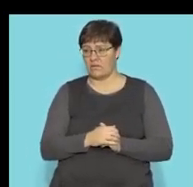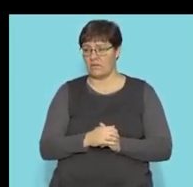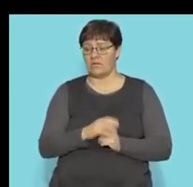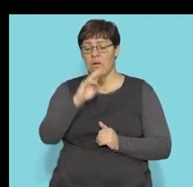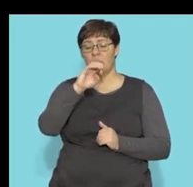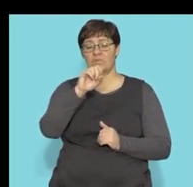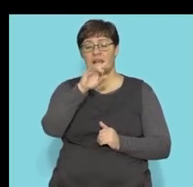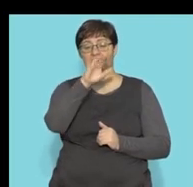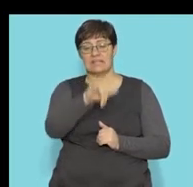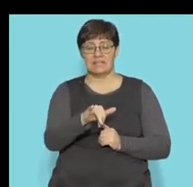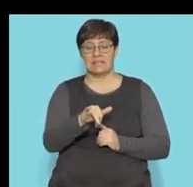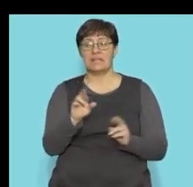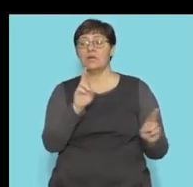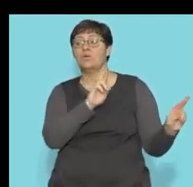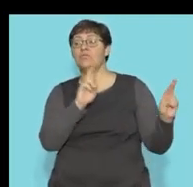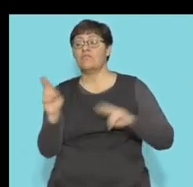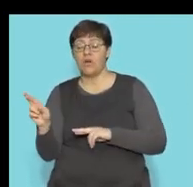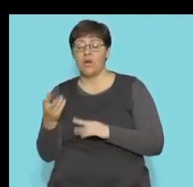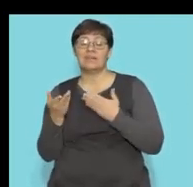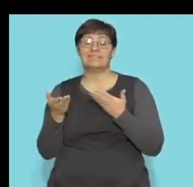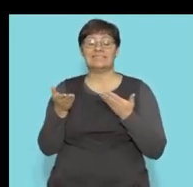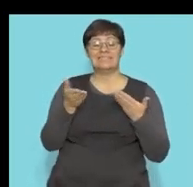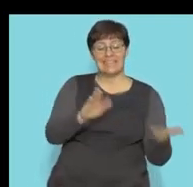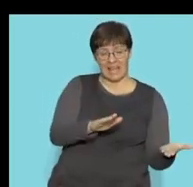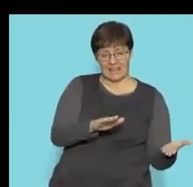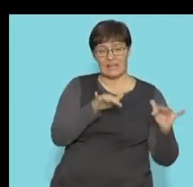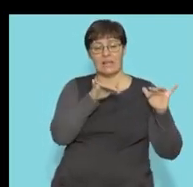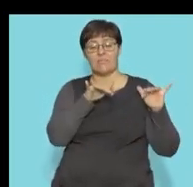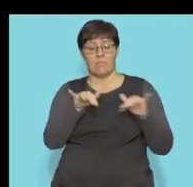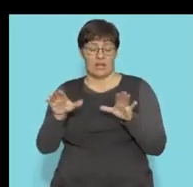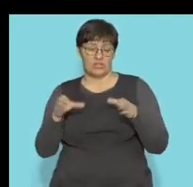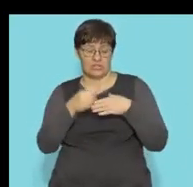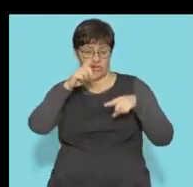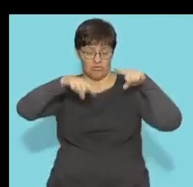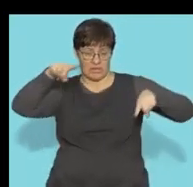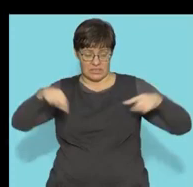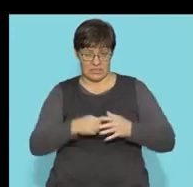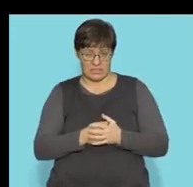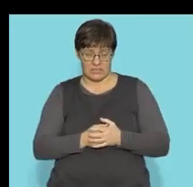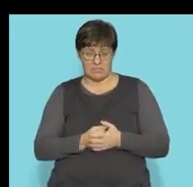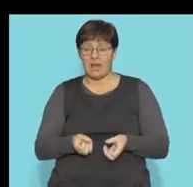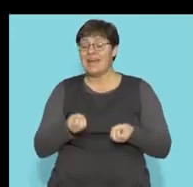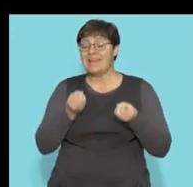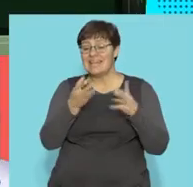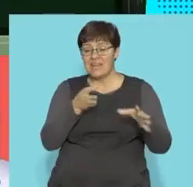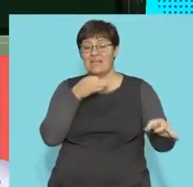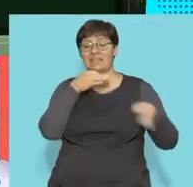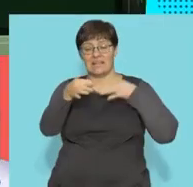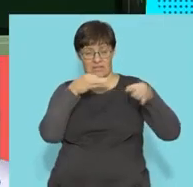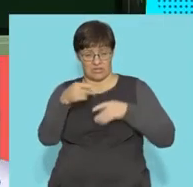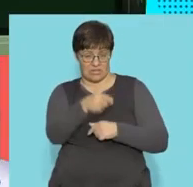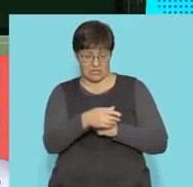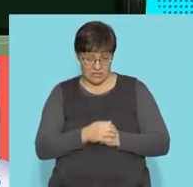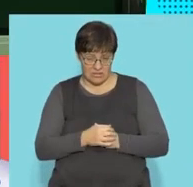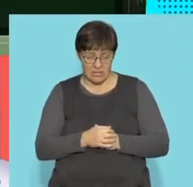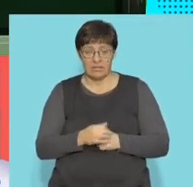Mortality refers to the death rate in a population, and I've given a definition of mortality as